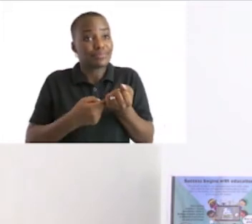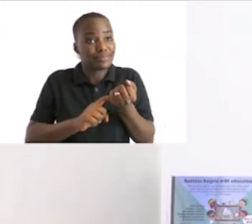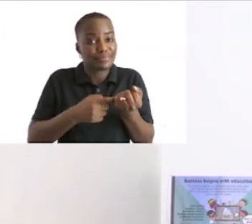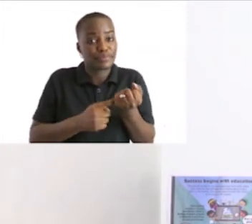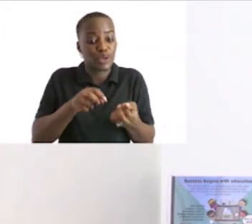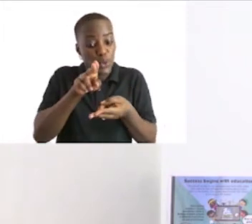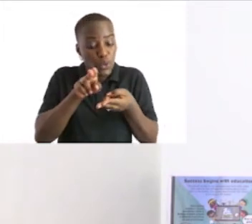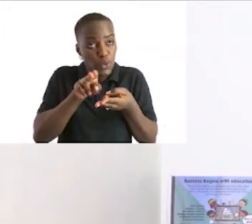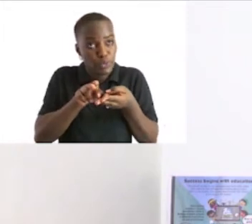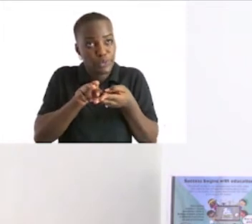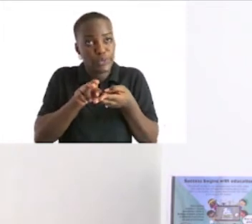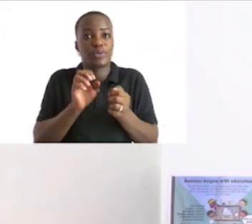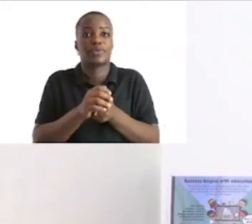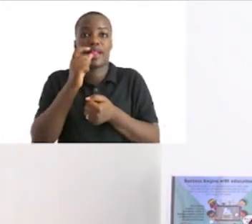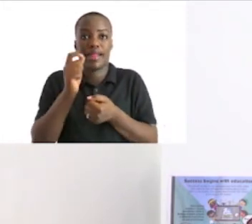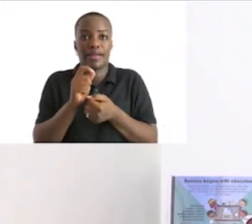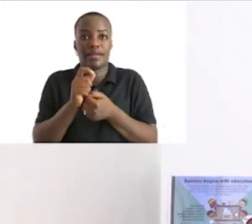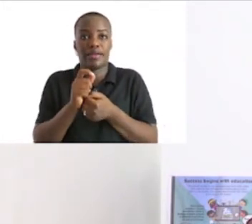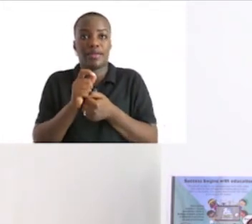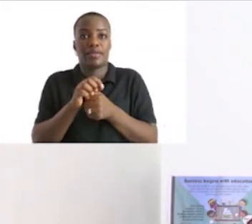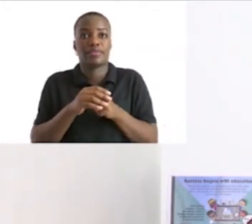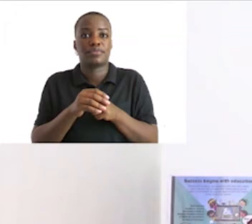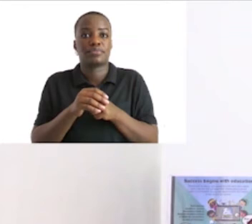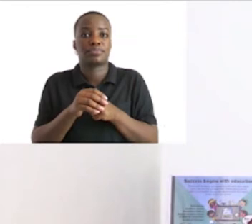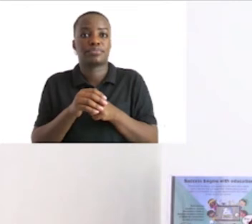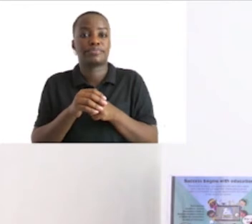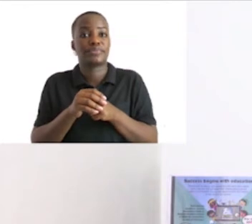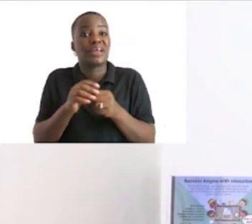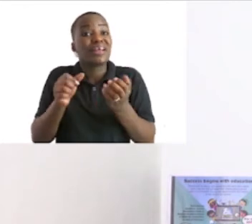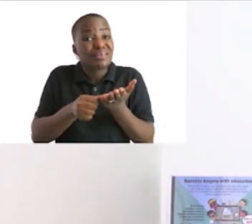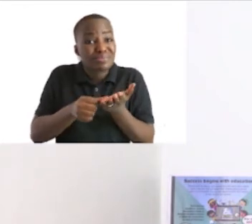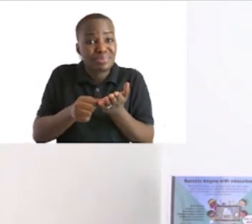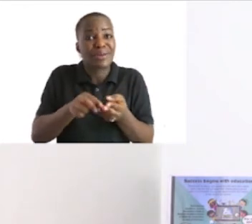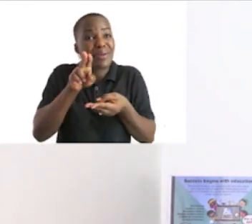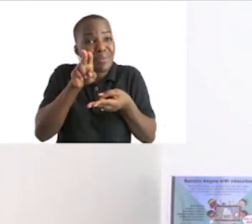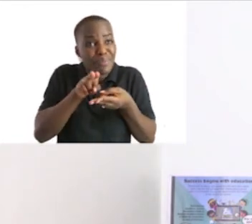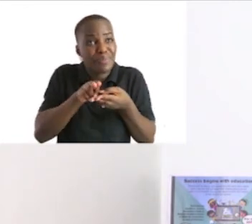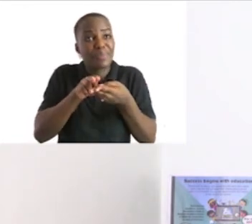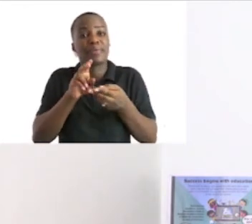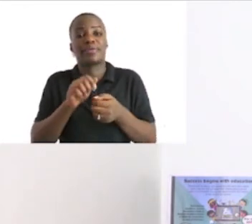pencil. The Lego is shorter than the pencil.